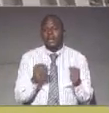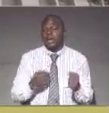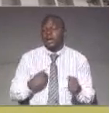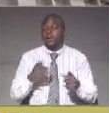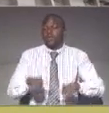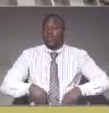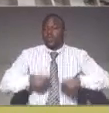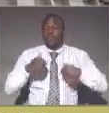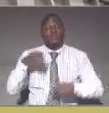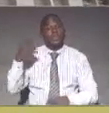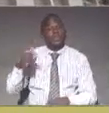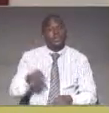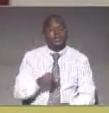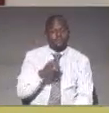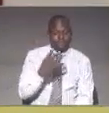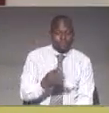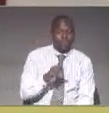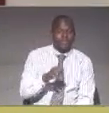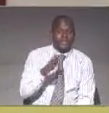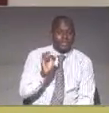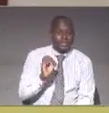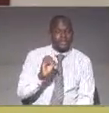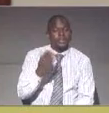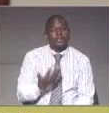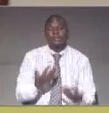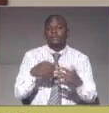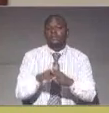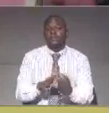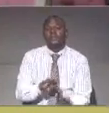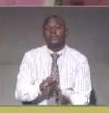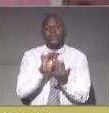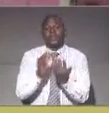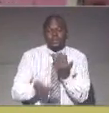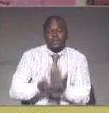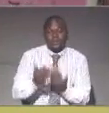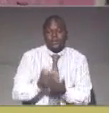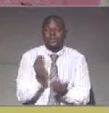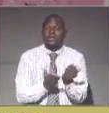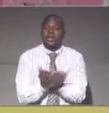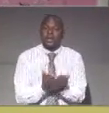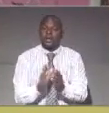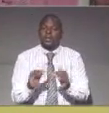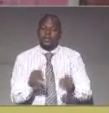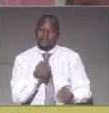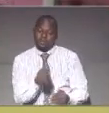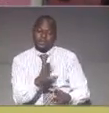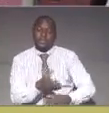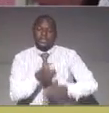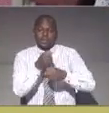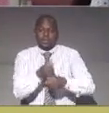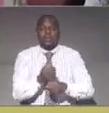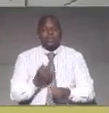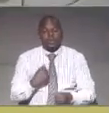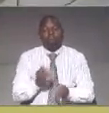With only 4.8 of public hospitals fully integrated with palliative care services, Palliative Care Association of Uganda wants